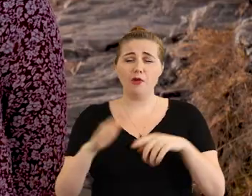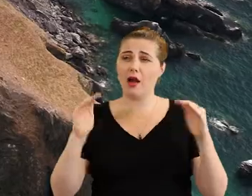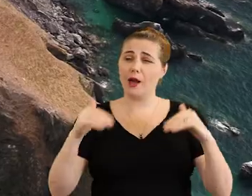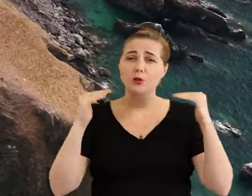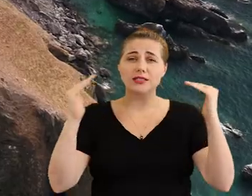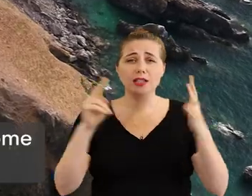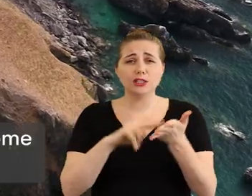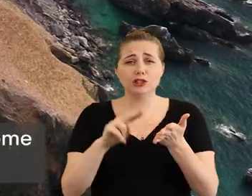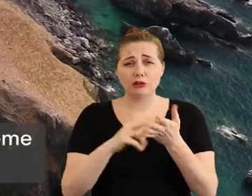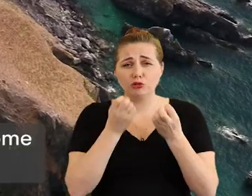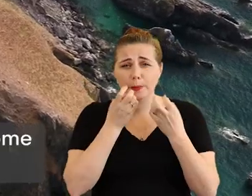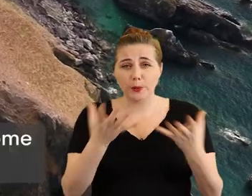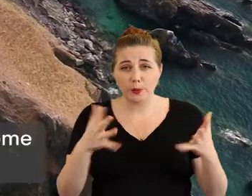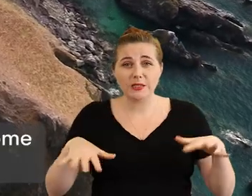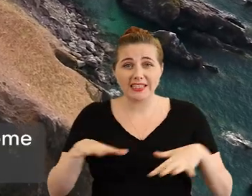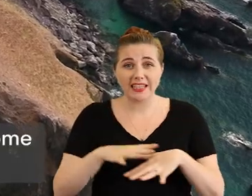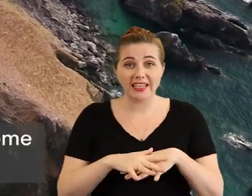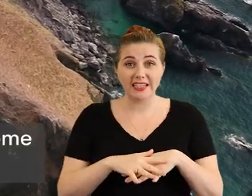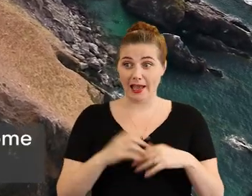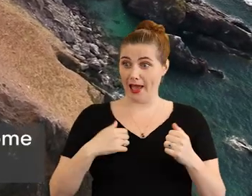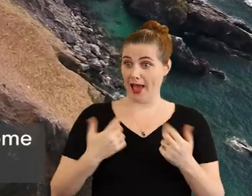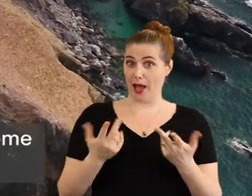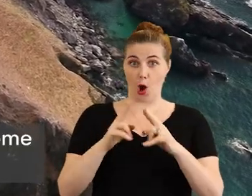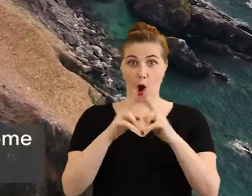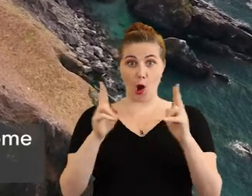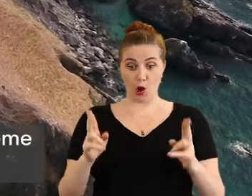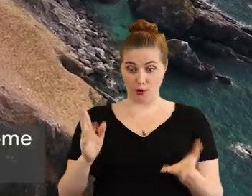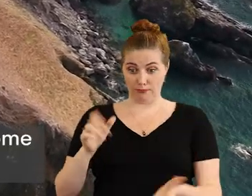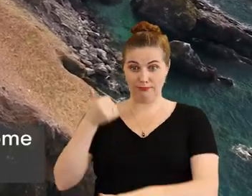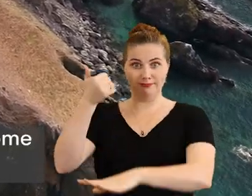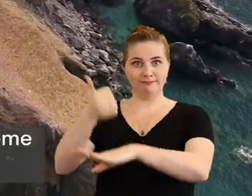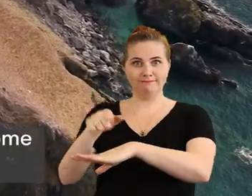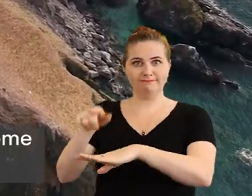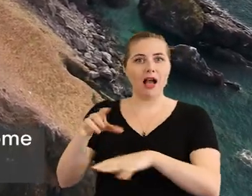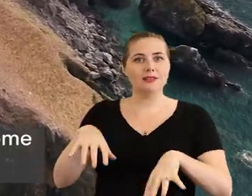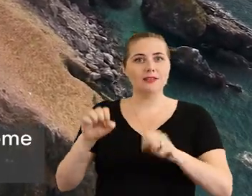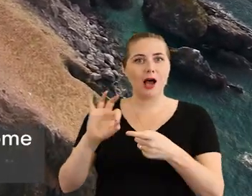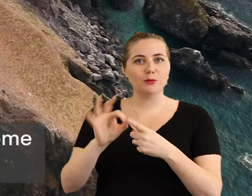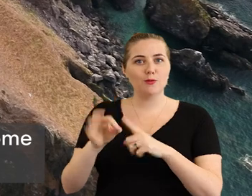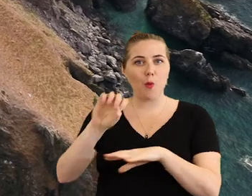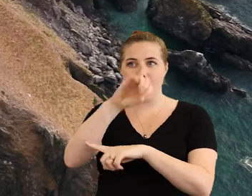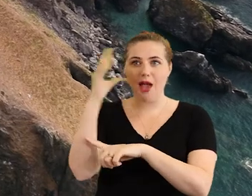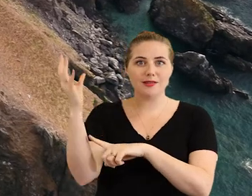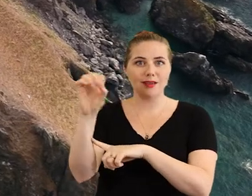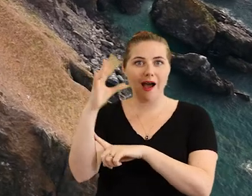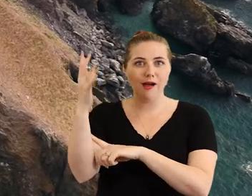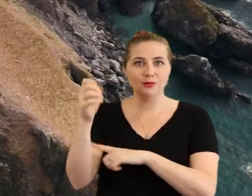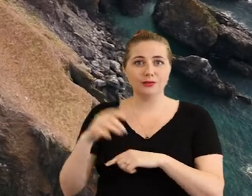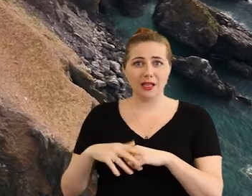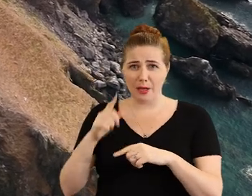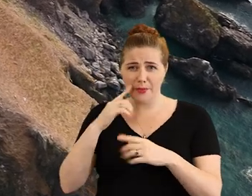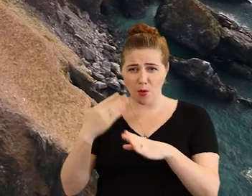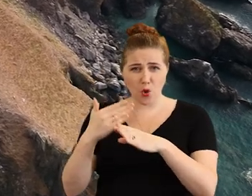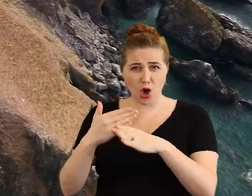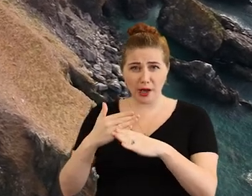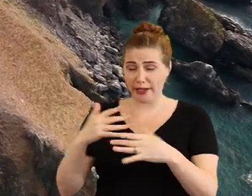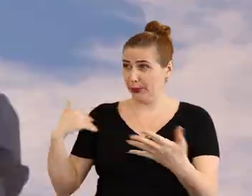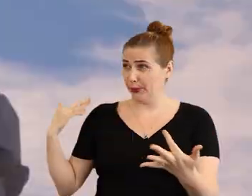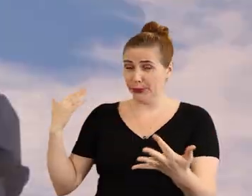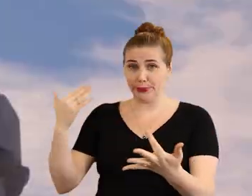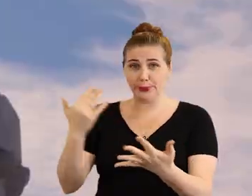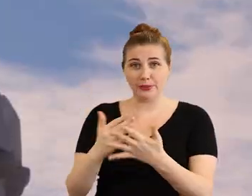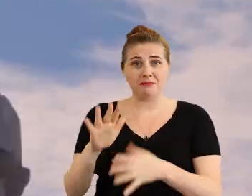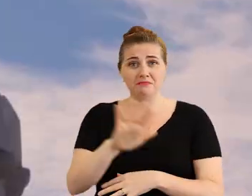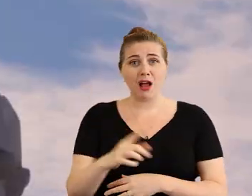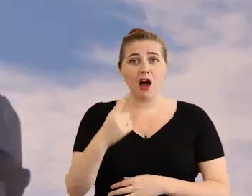of outstanding natural beauty and home to the iconic Start Point Lighthouse. It's been guiding mariners safely